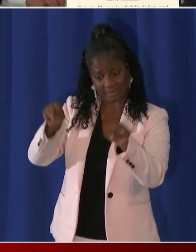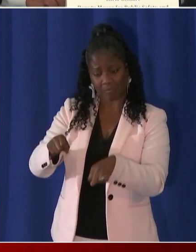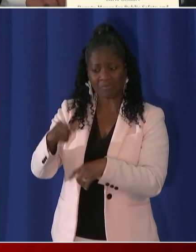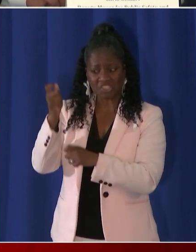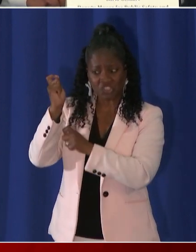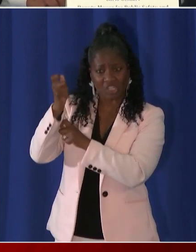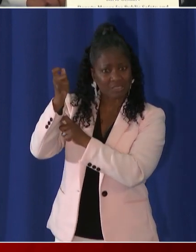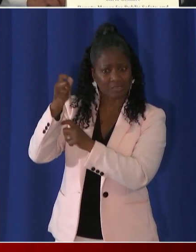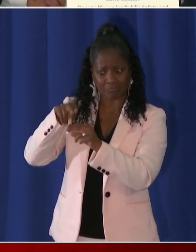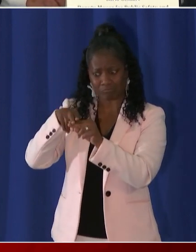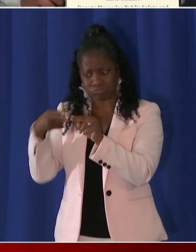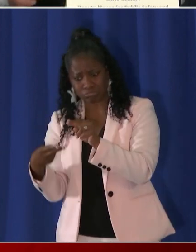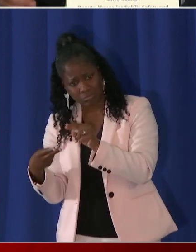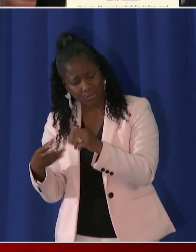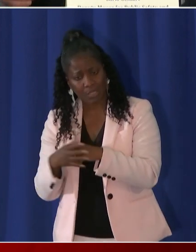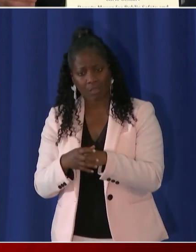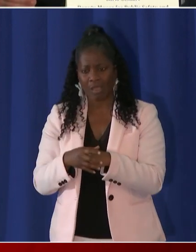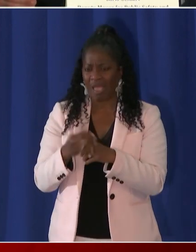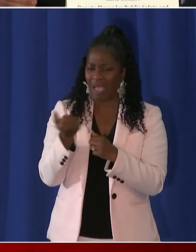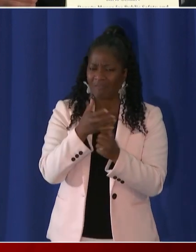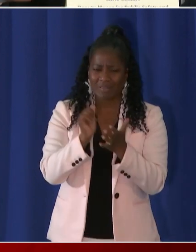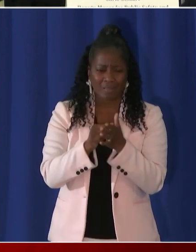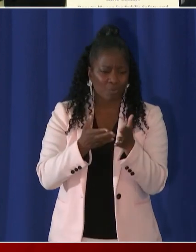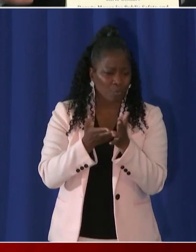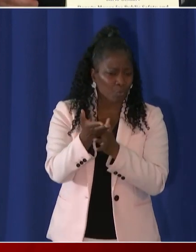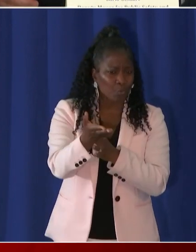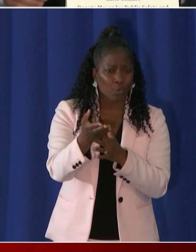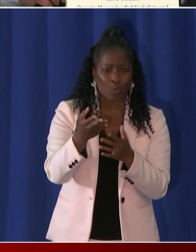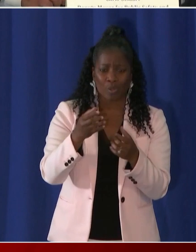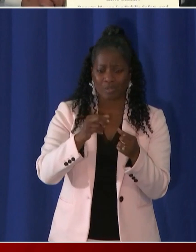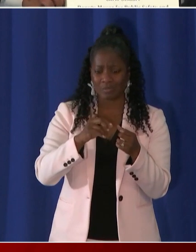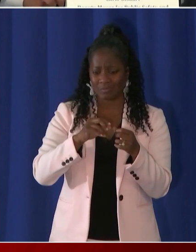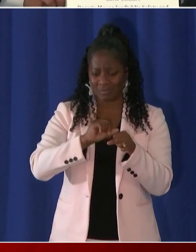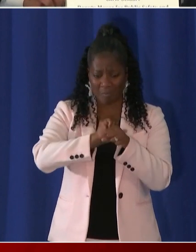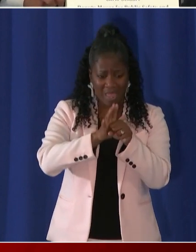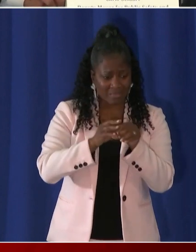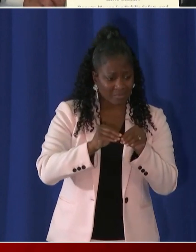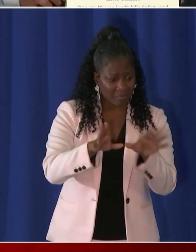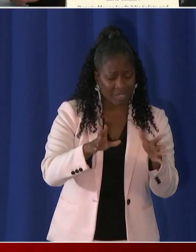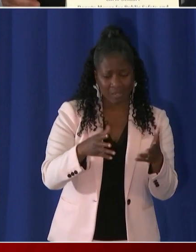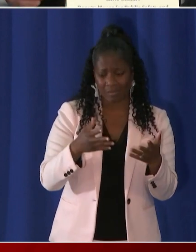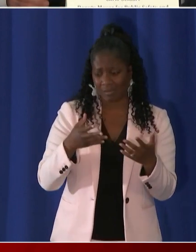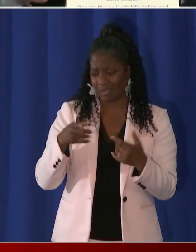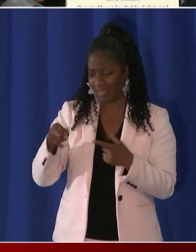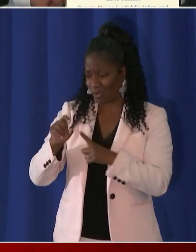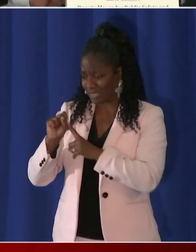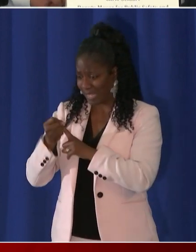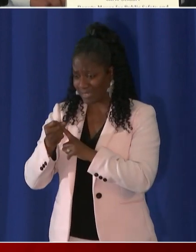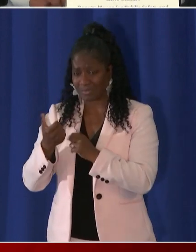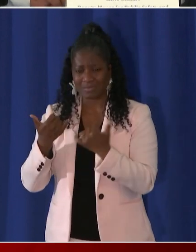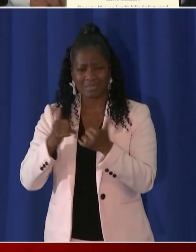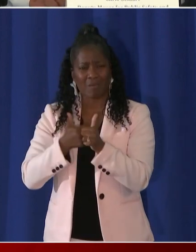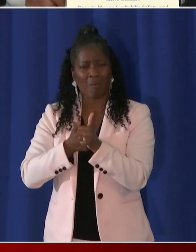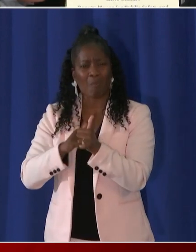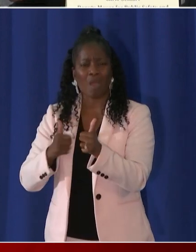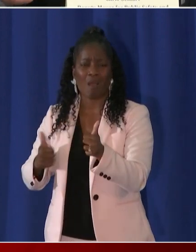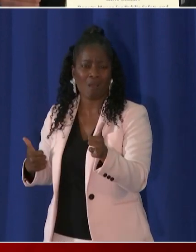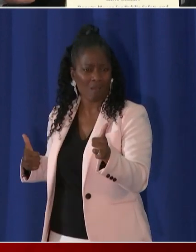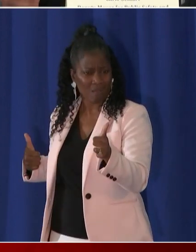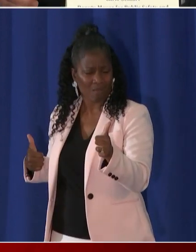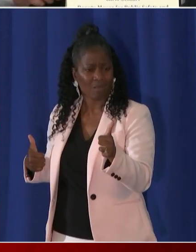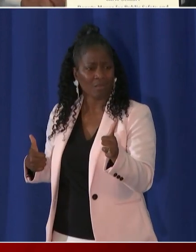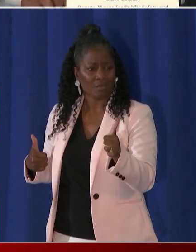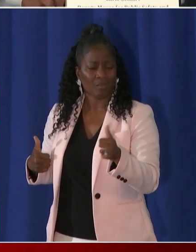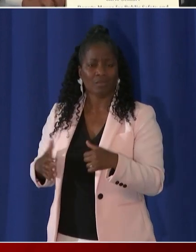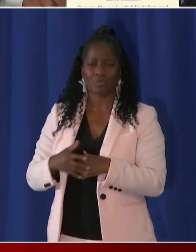go through for the pandemic and all the cases that, even though at their best efforts, we're still behind in cases. We're